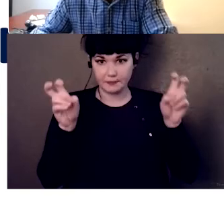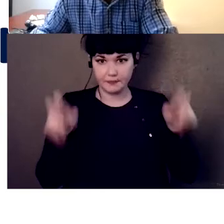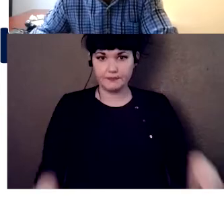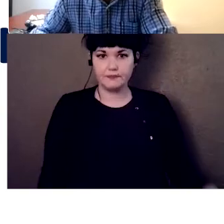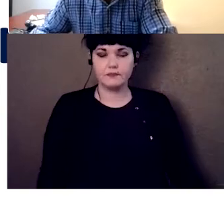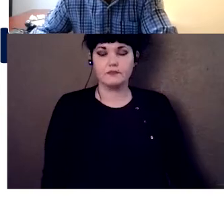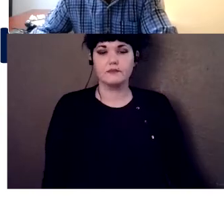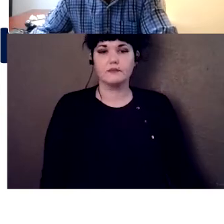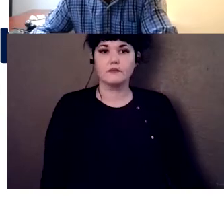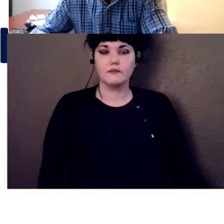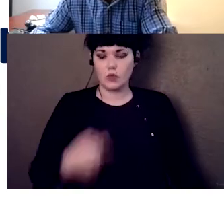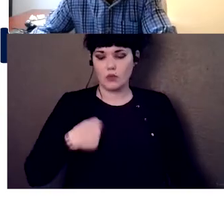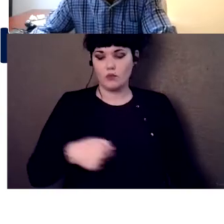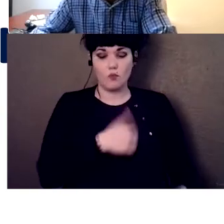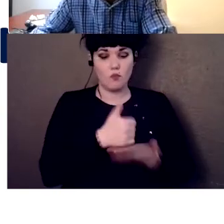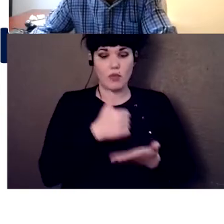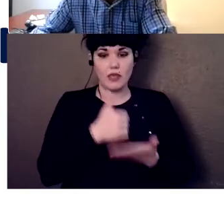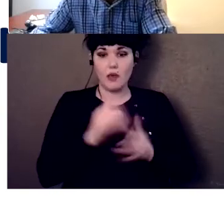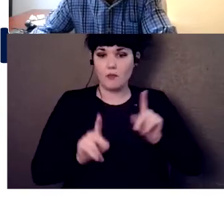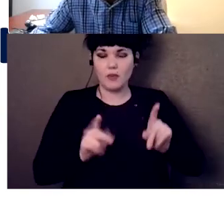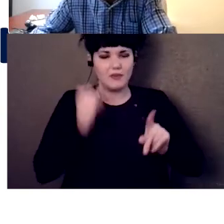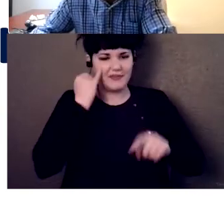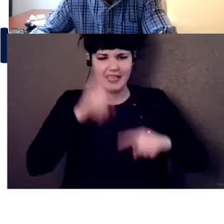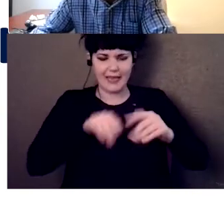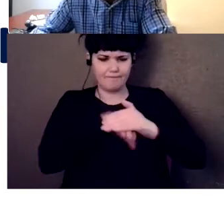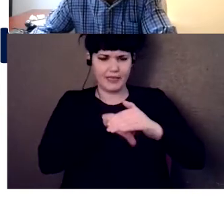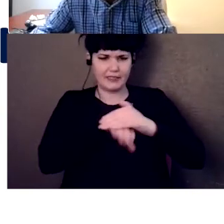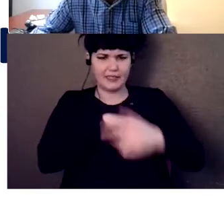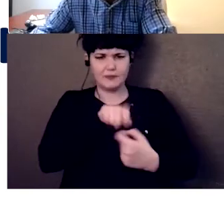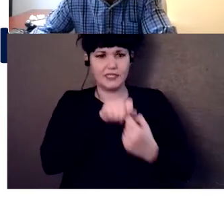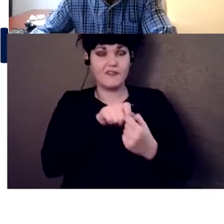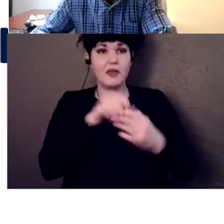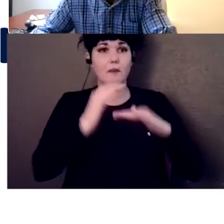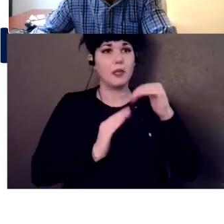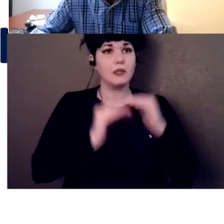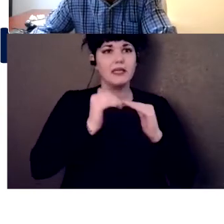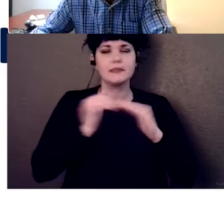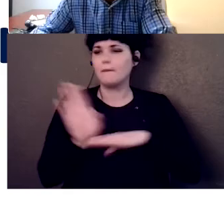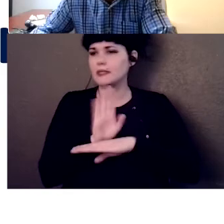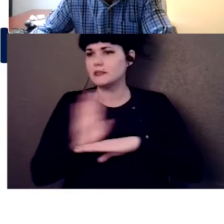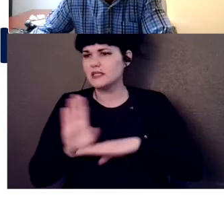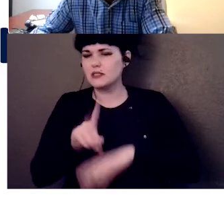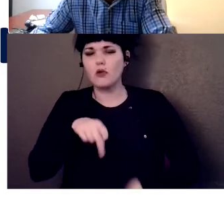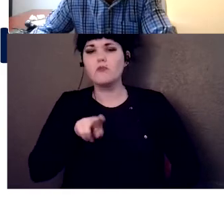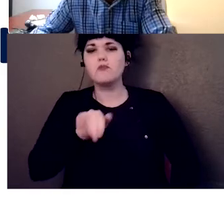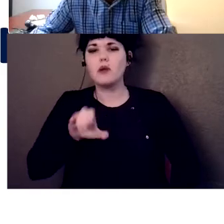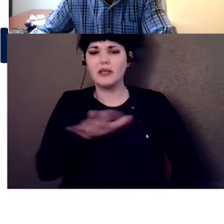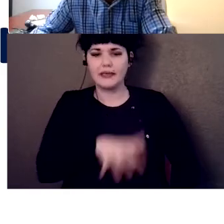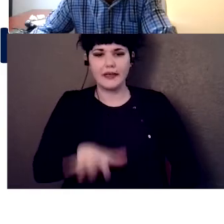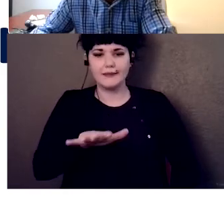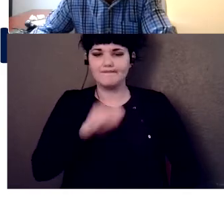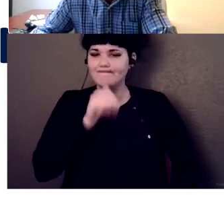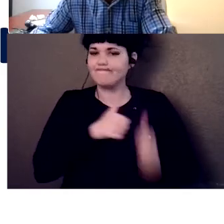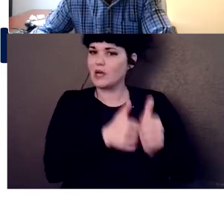DRNY helps individuals who cannot access certain buildings, businesses, public spaces that are not in compliance with the